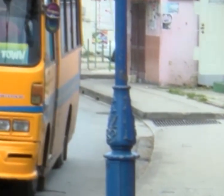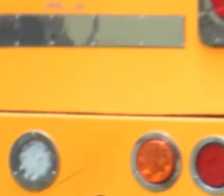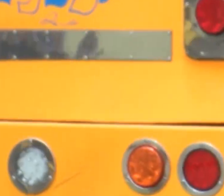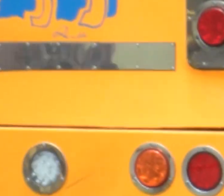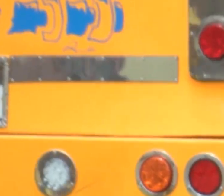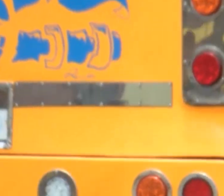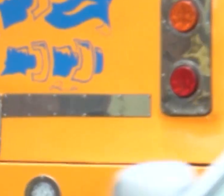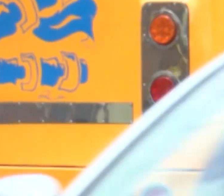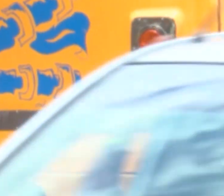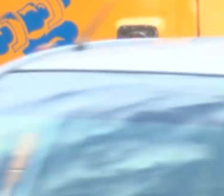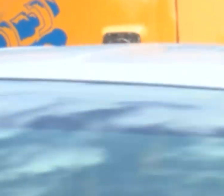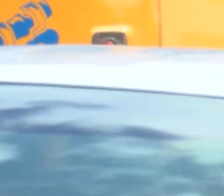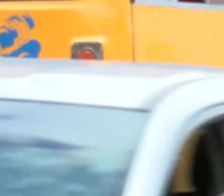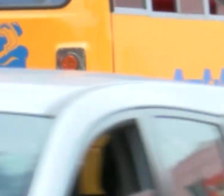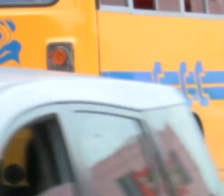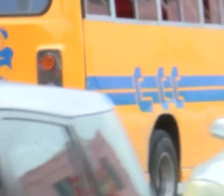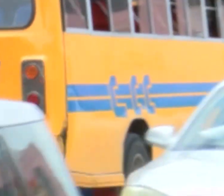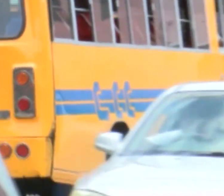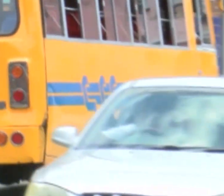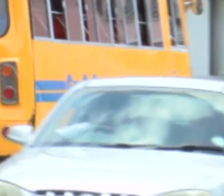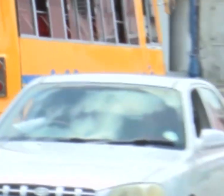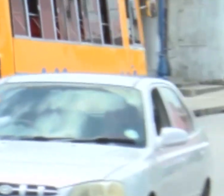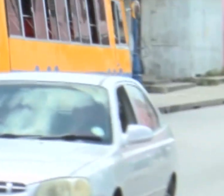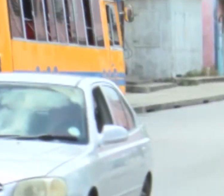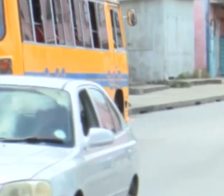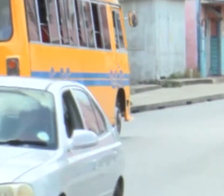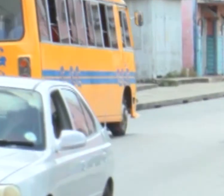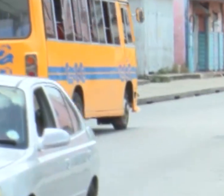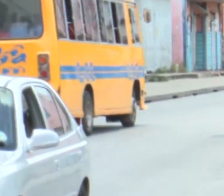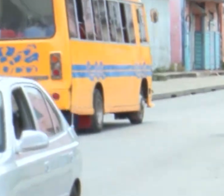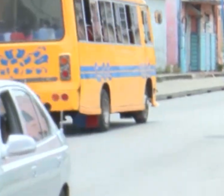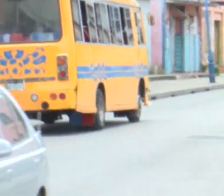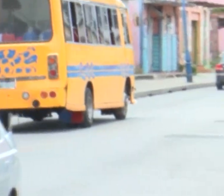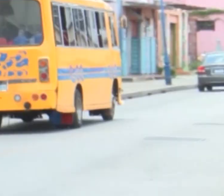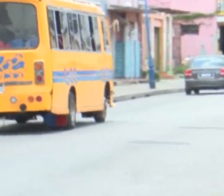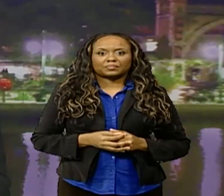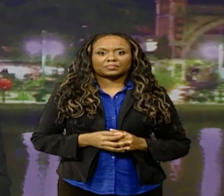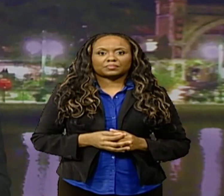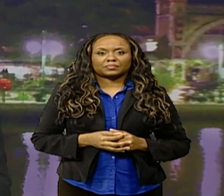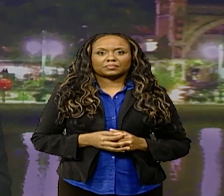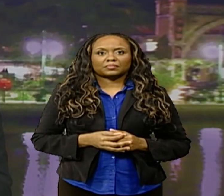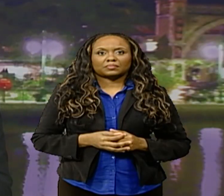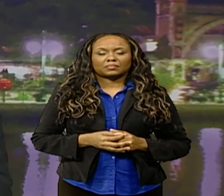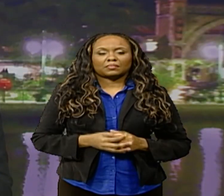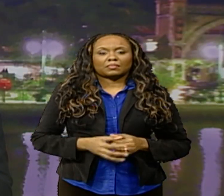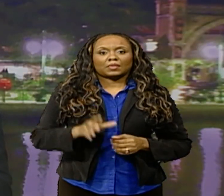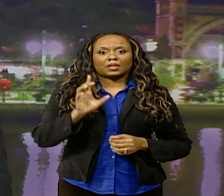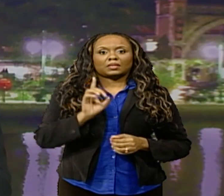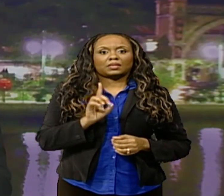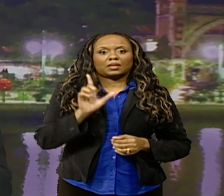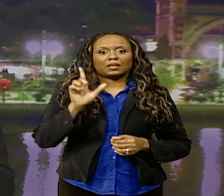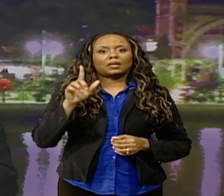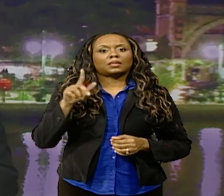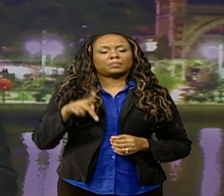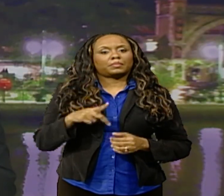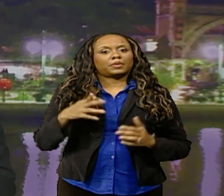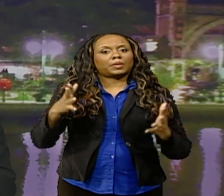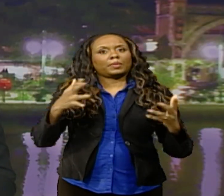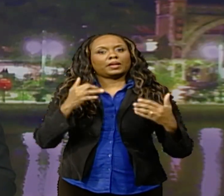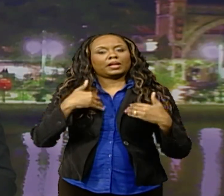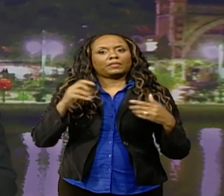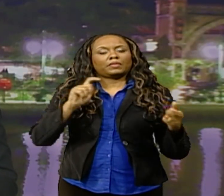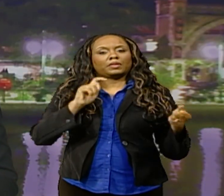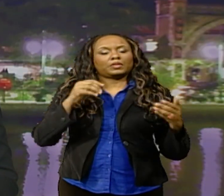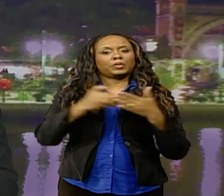and addresses what he calls the minibus noise pollution problem. The Democratic Labour Party is reshaping